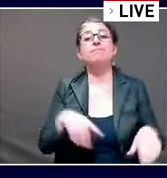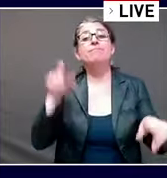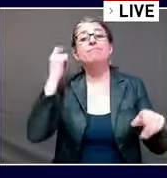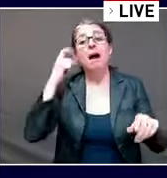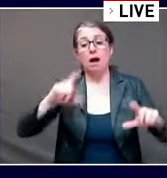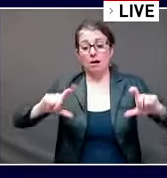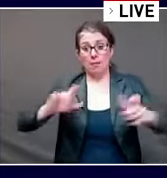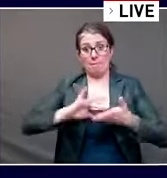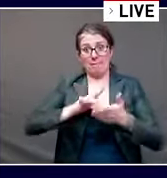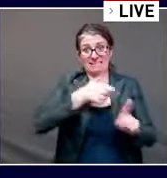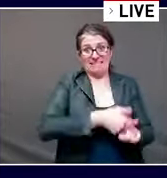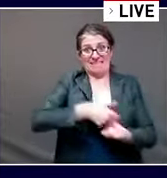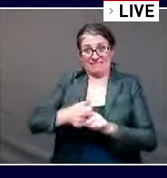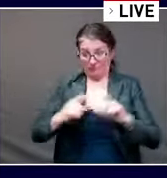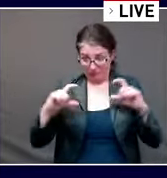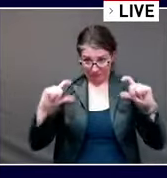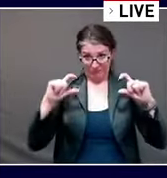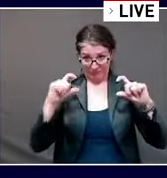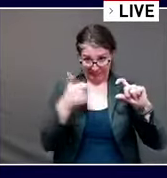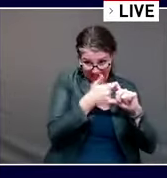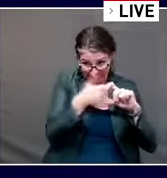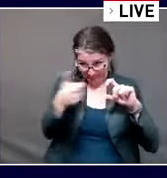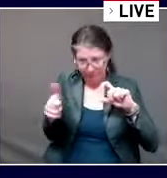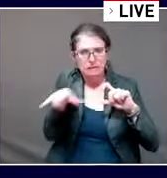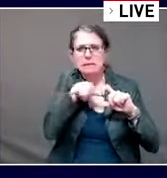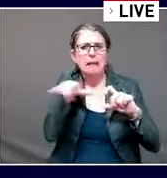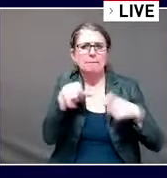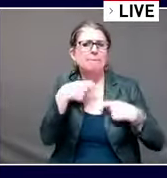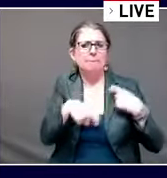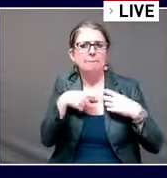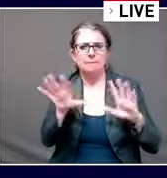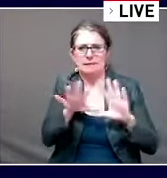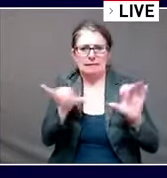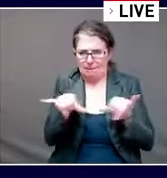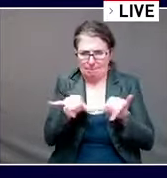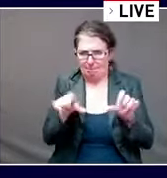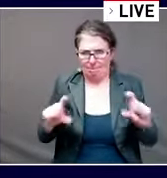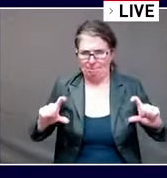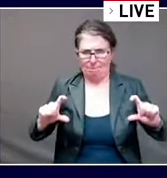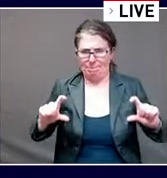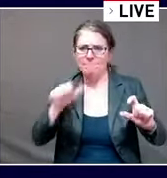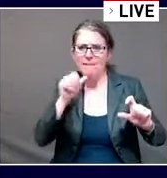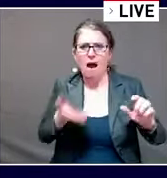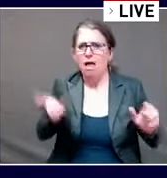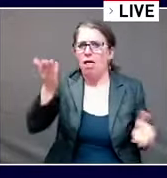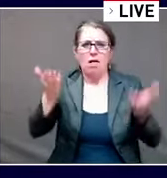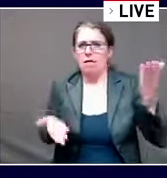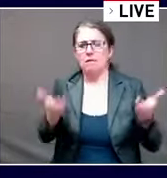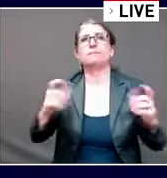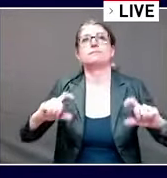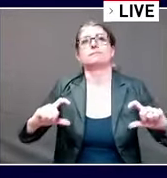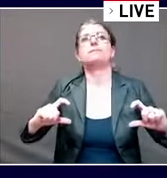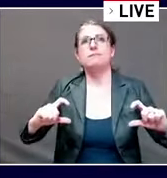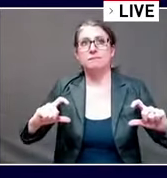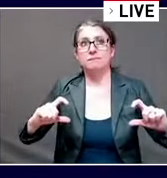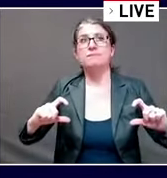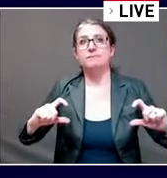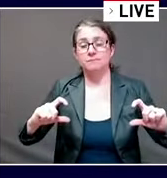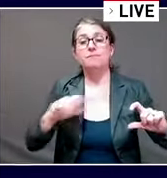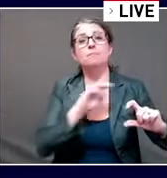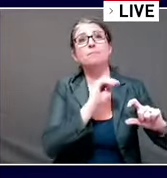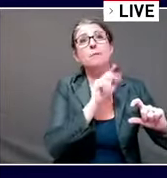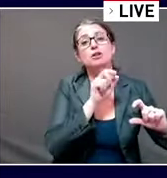even the Moderna vaccine does require freezing and refrigeration, but it need not require those ultra cold